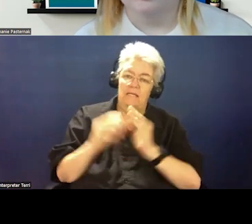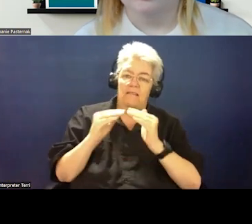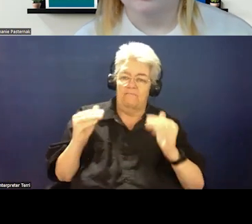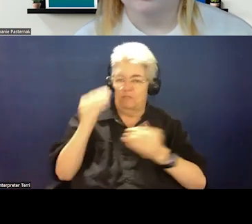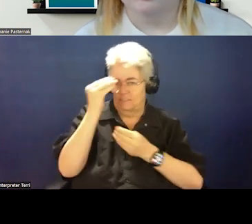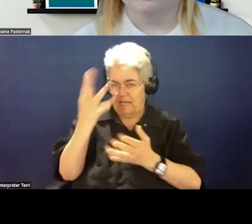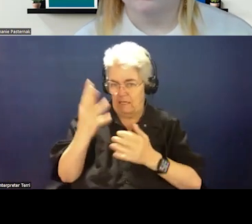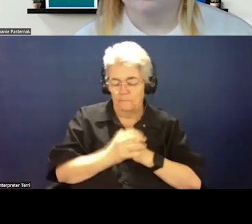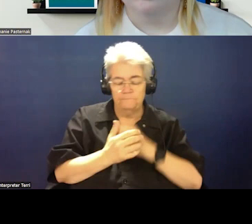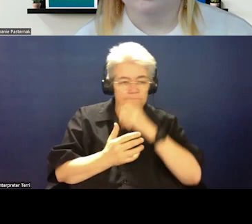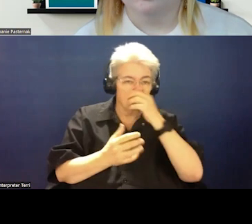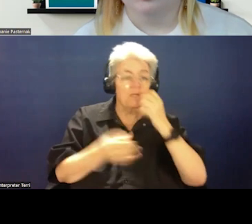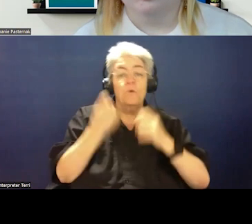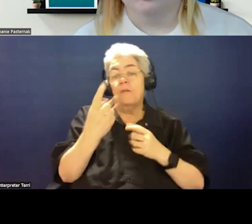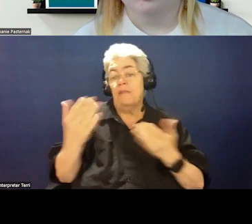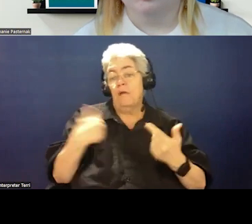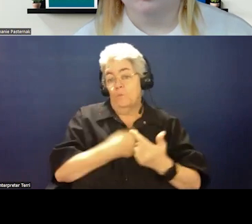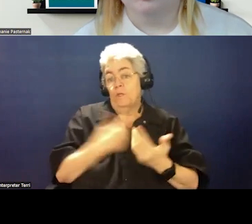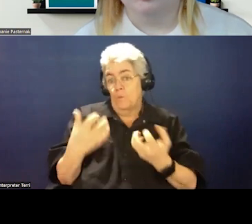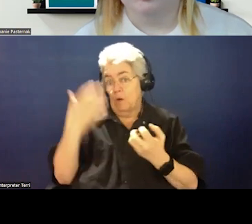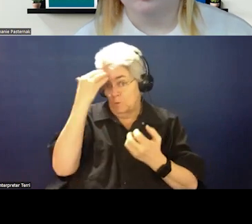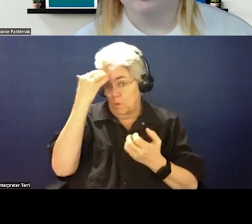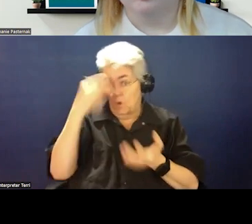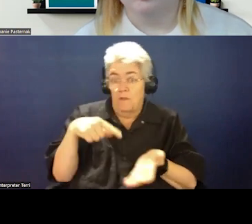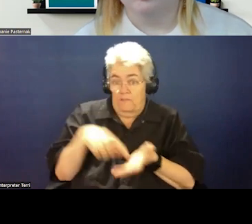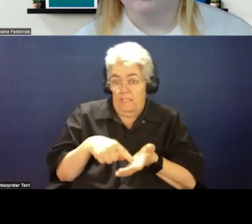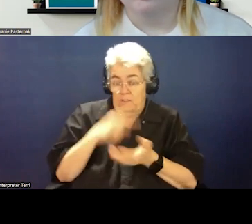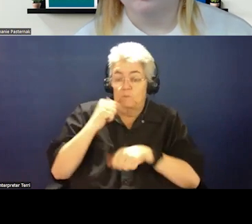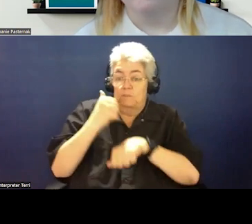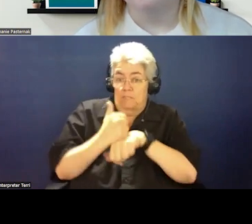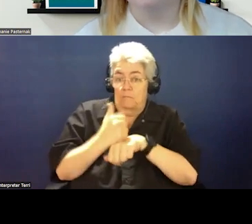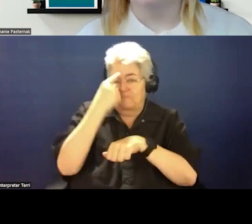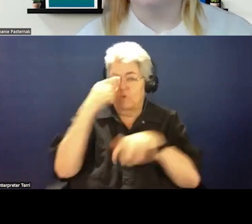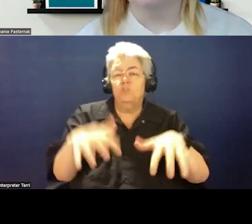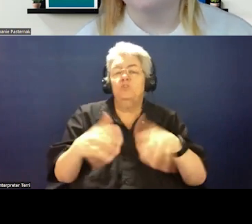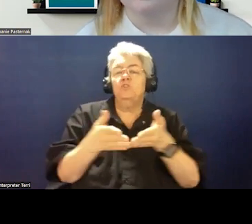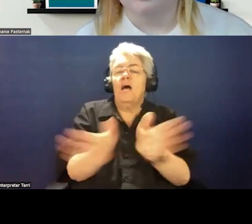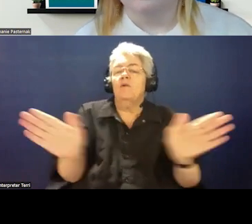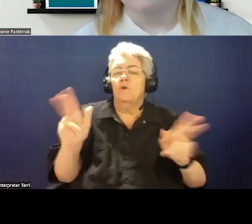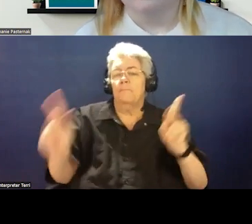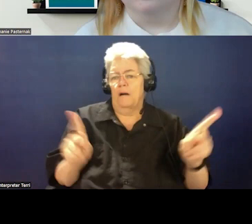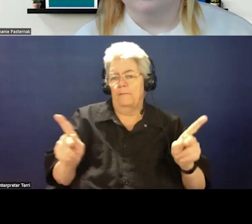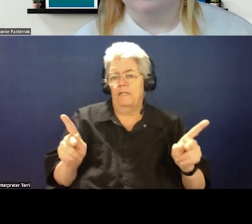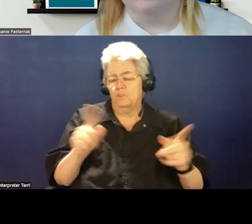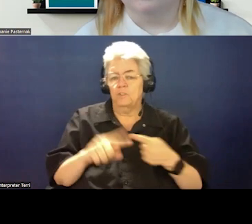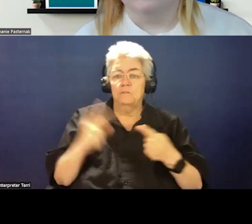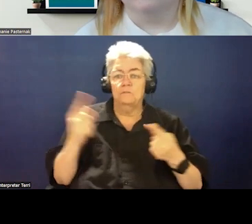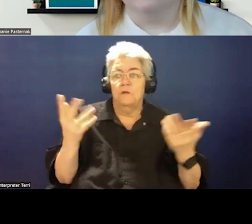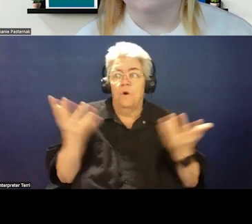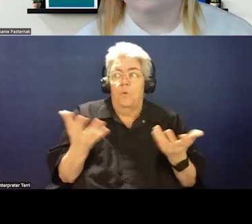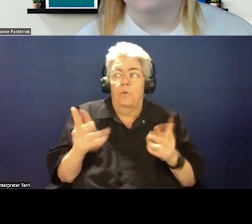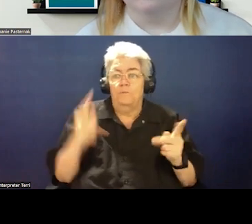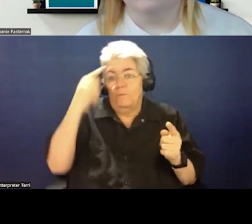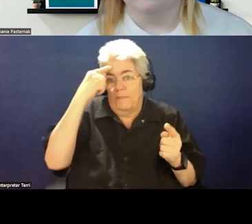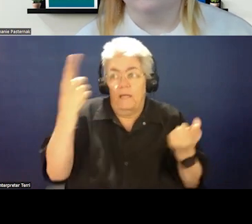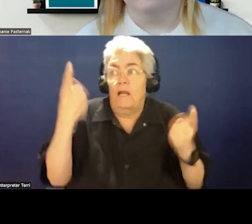questions we wanted to know, especially since this was targeted towards the general population, is what do people think happens now when